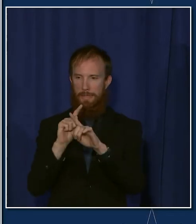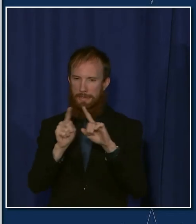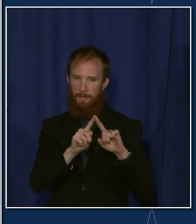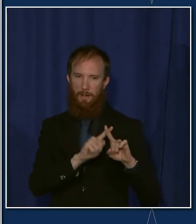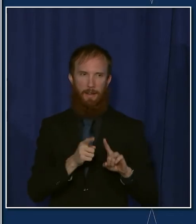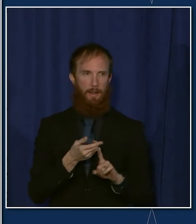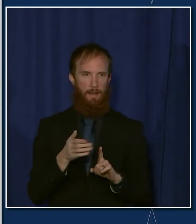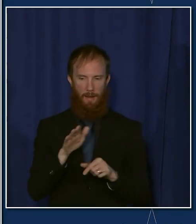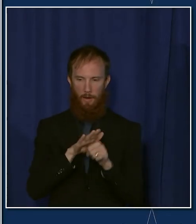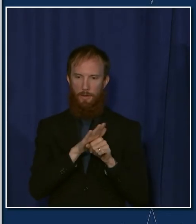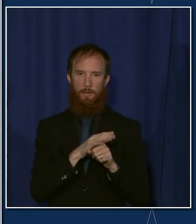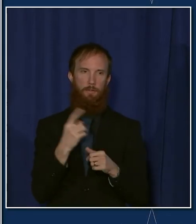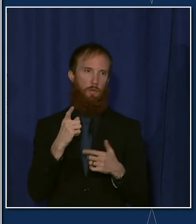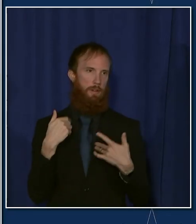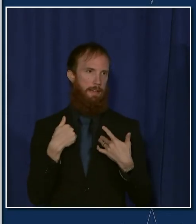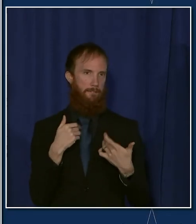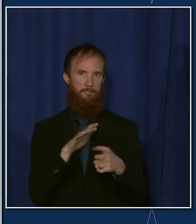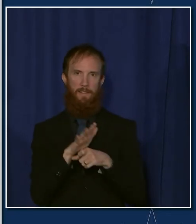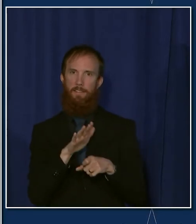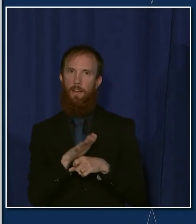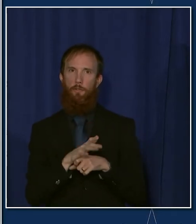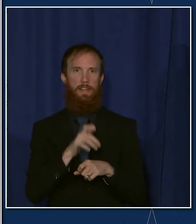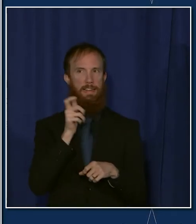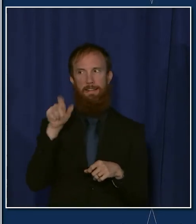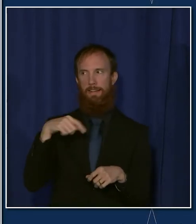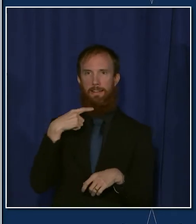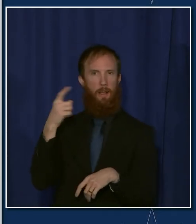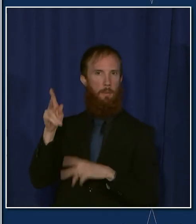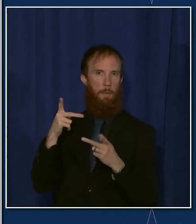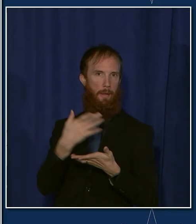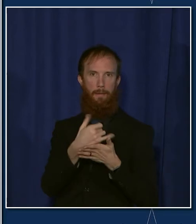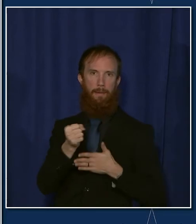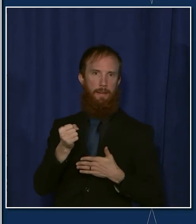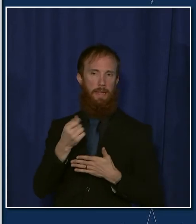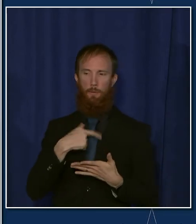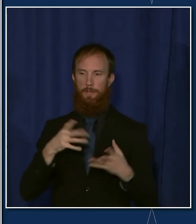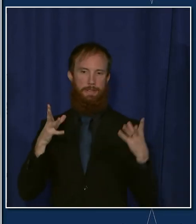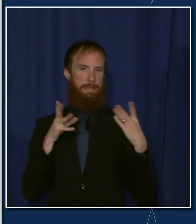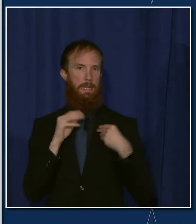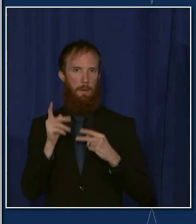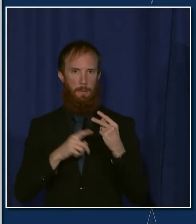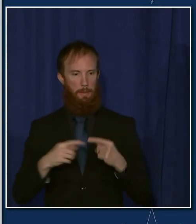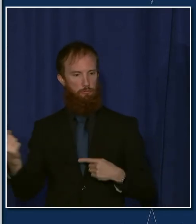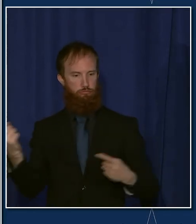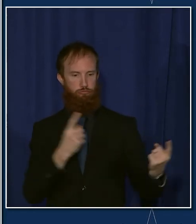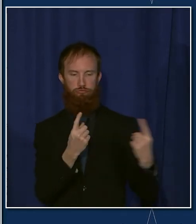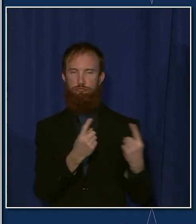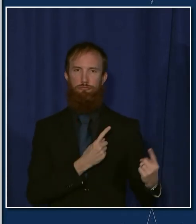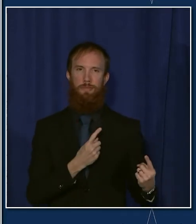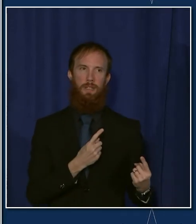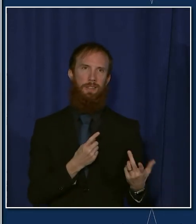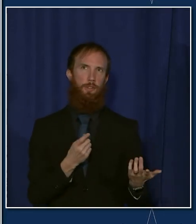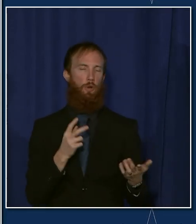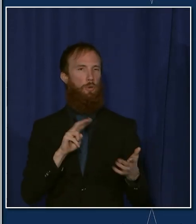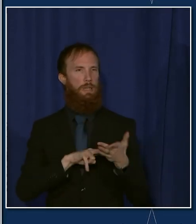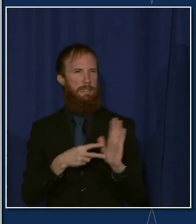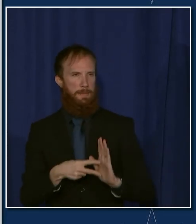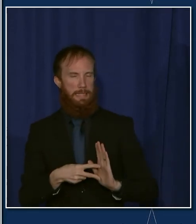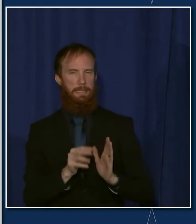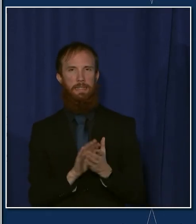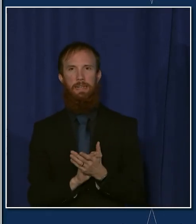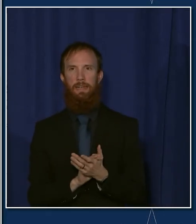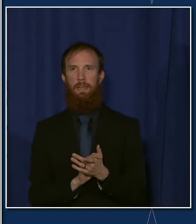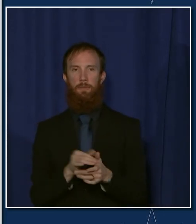had supply. We never had to turn anybody away, and we were accepting walk-ins. So for me, that tells me, and Dr. Arwady has said this, just